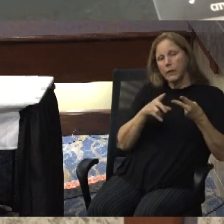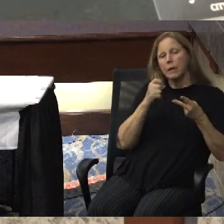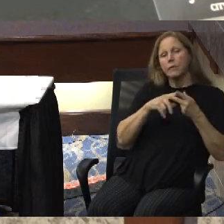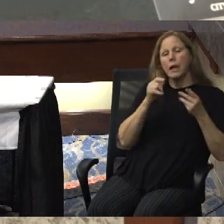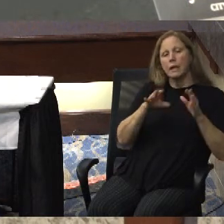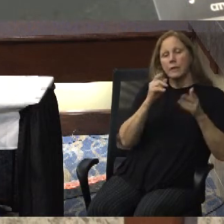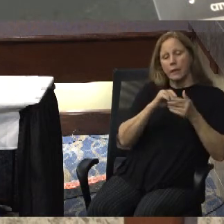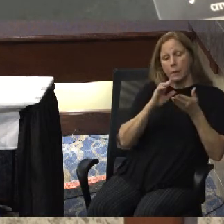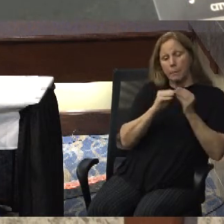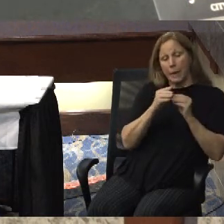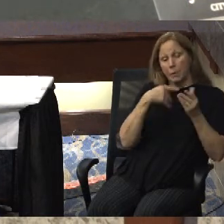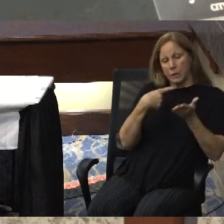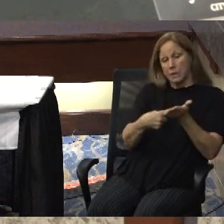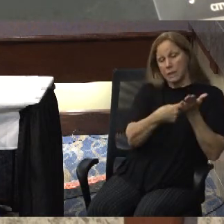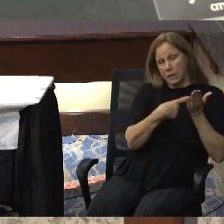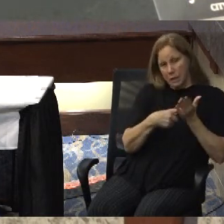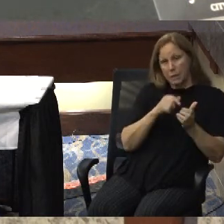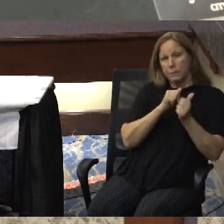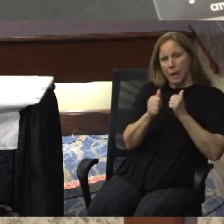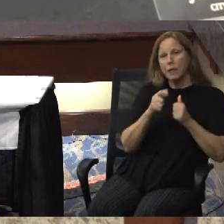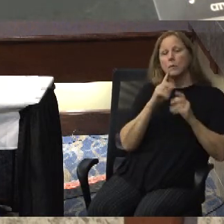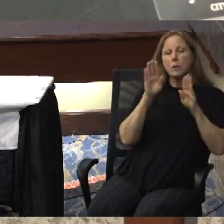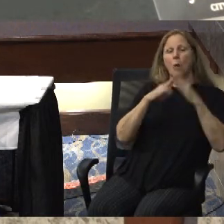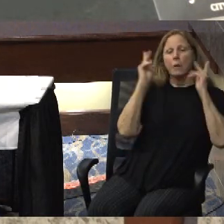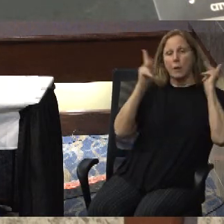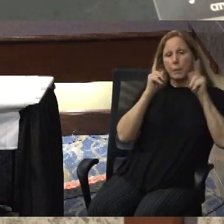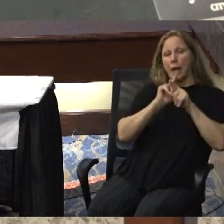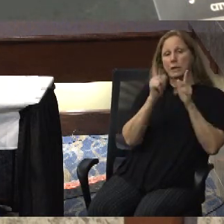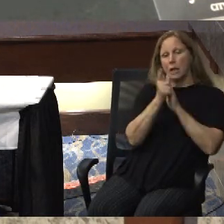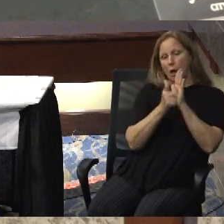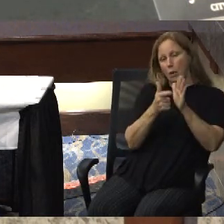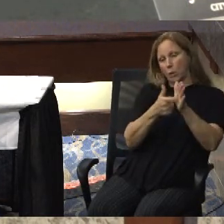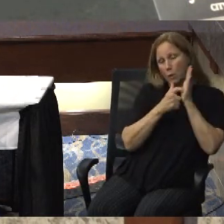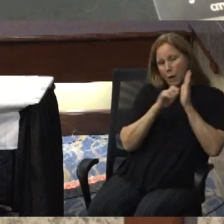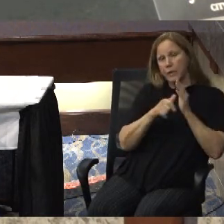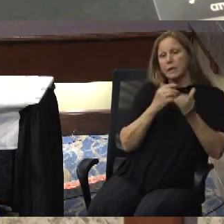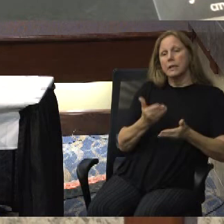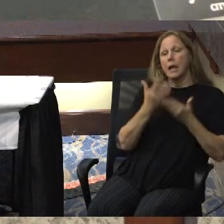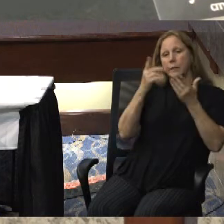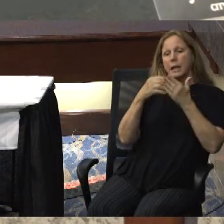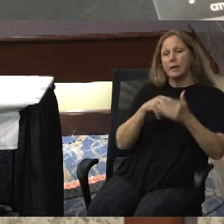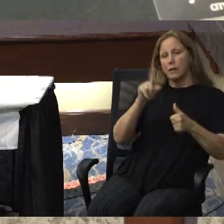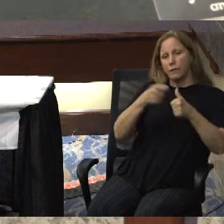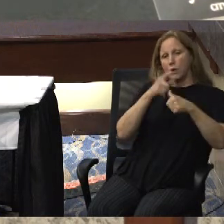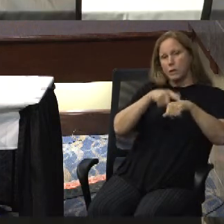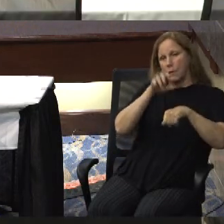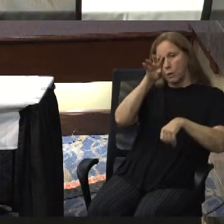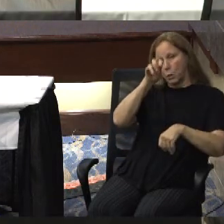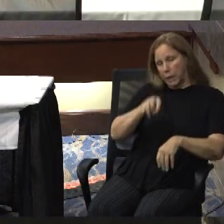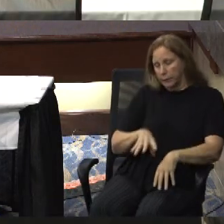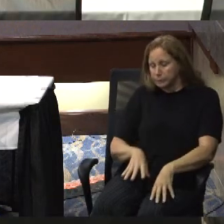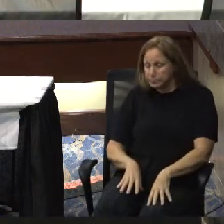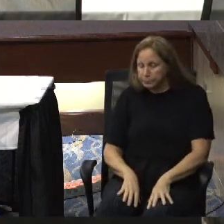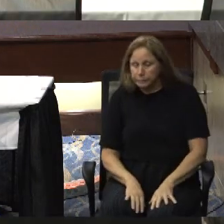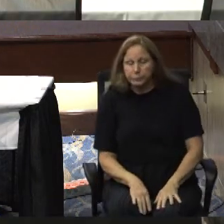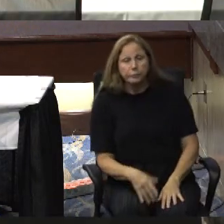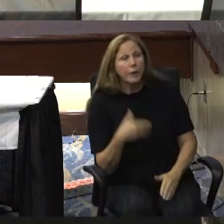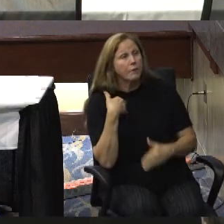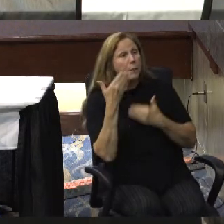terminating the meeting at which this ordinance is passed is open to the public as required by law. This ordinance comes to council on first reading. Is there a